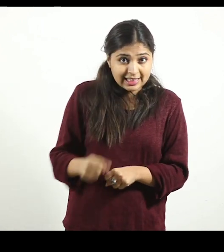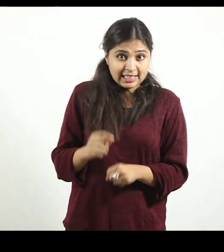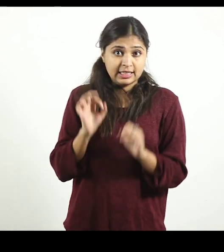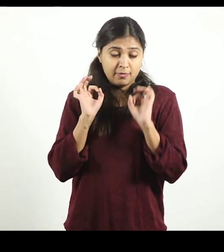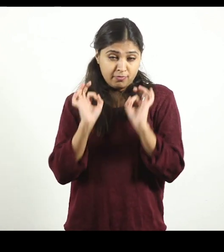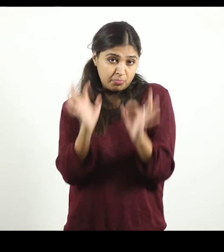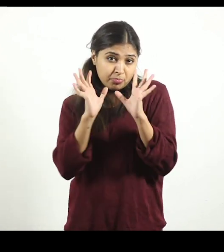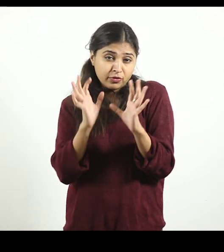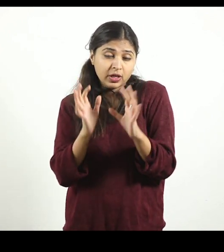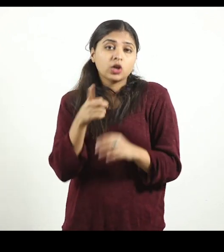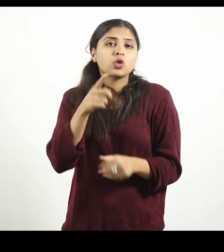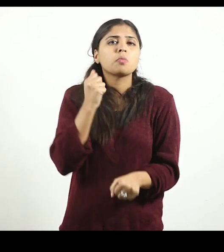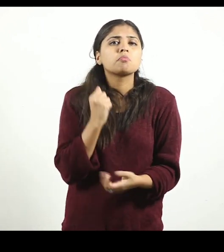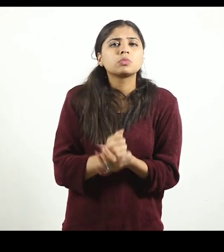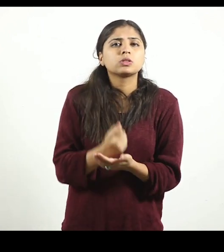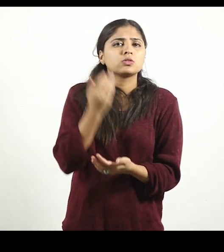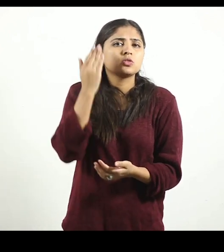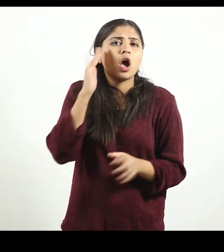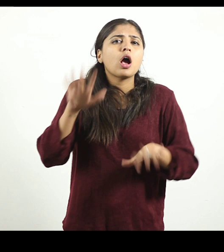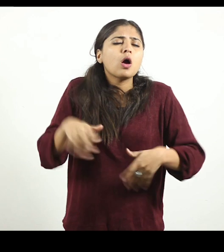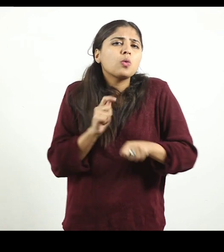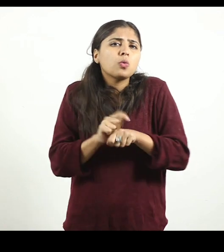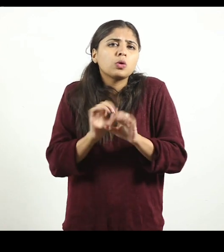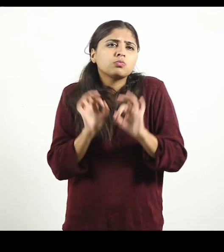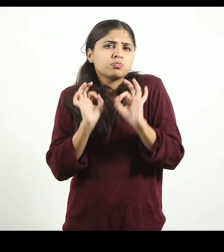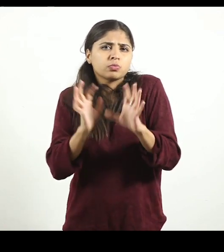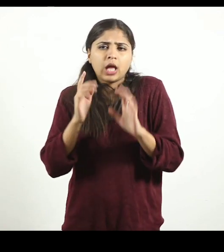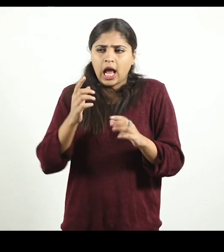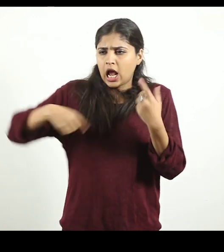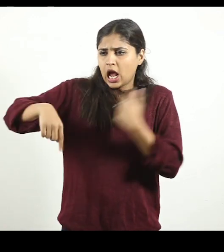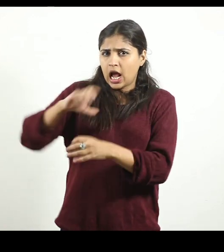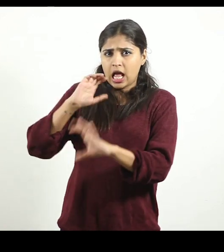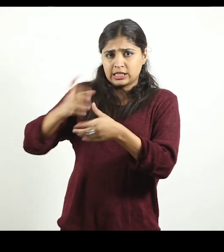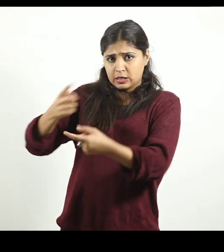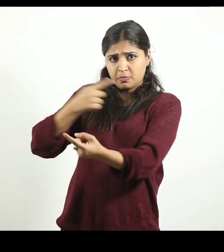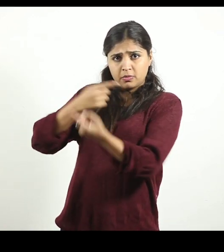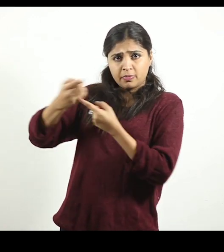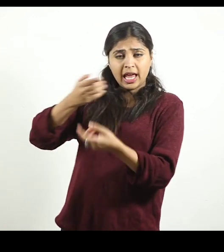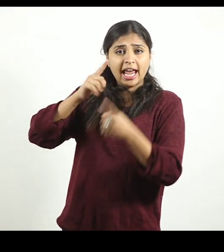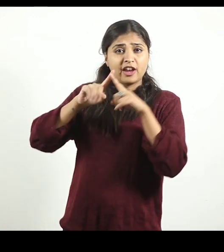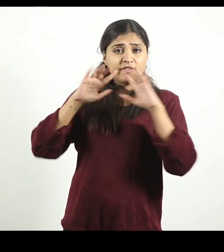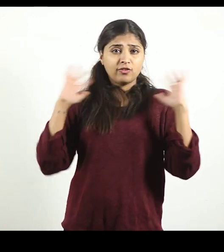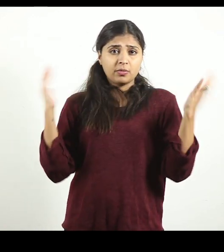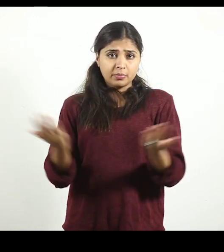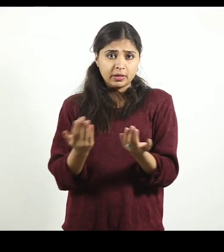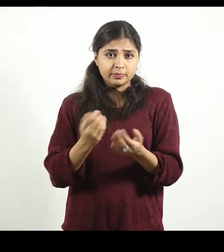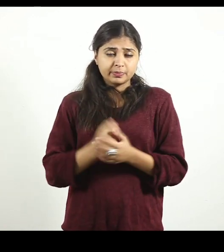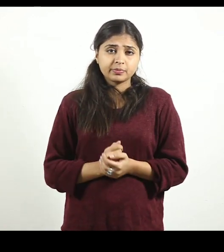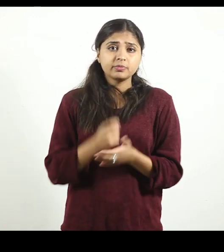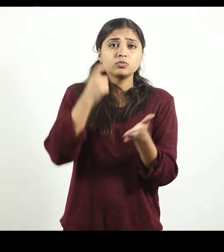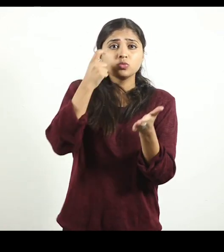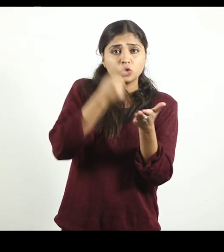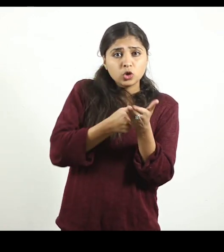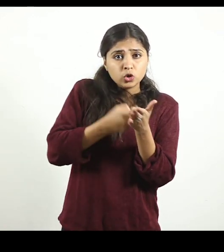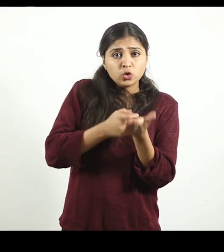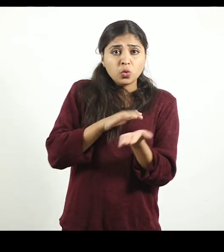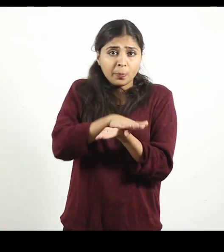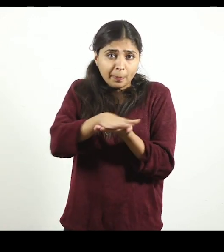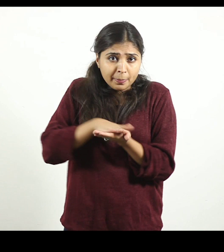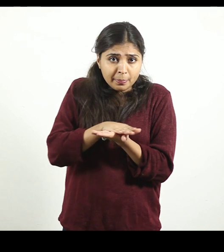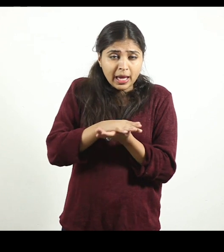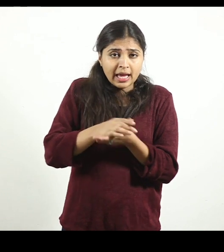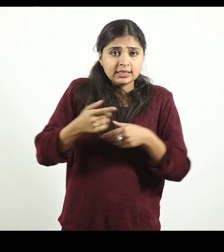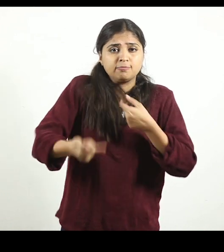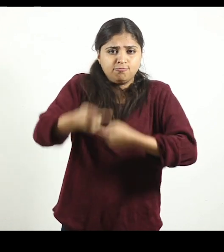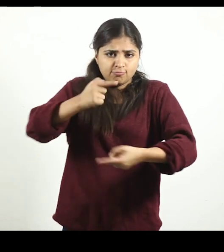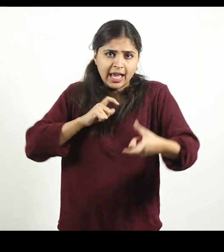customer-facing environment. The rule-based transactions in line with customer-specific guidelines, procedures, rules,